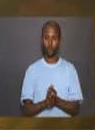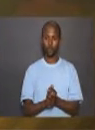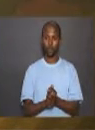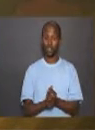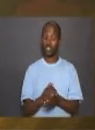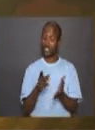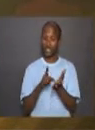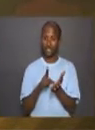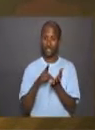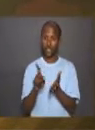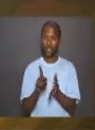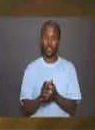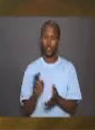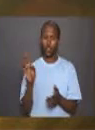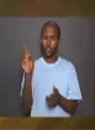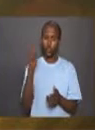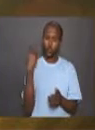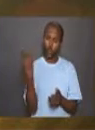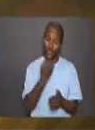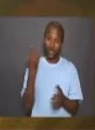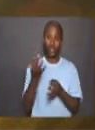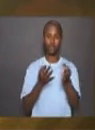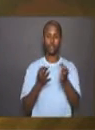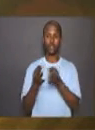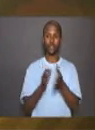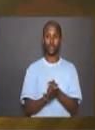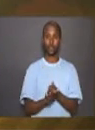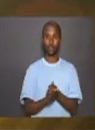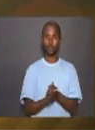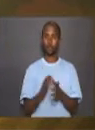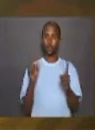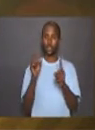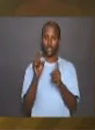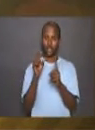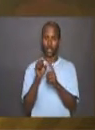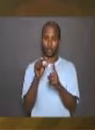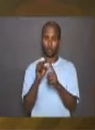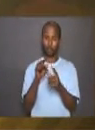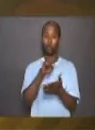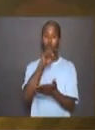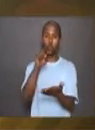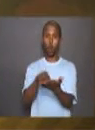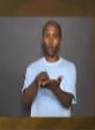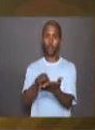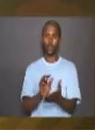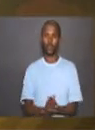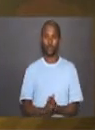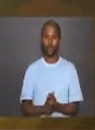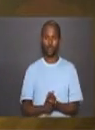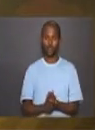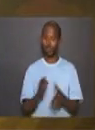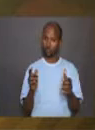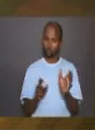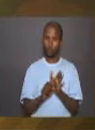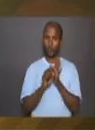This fee is usually expressed by the term points.